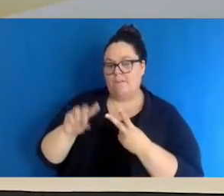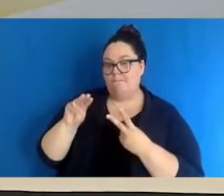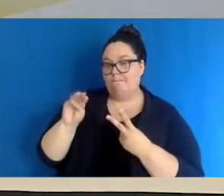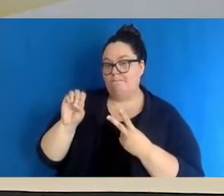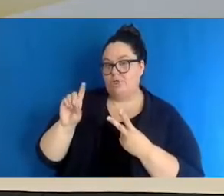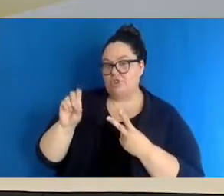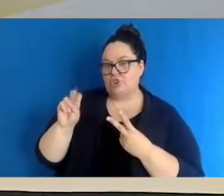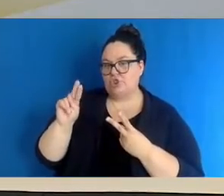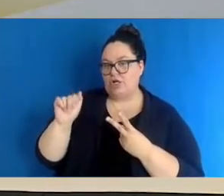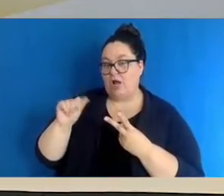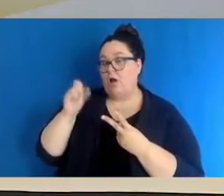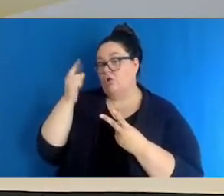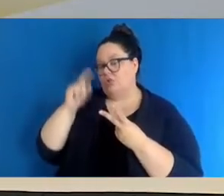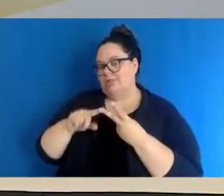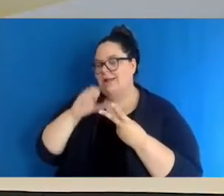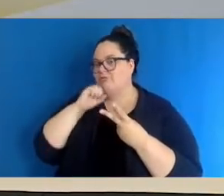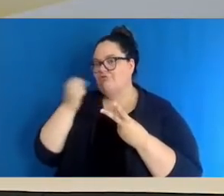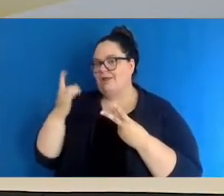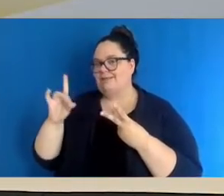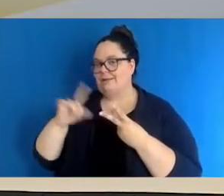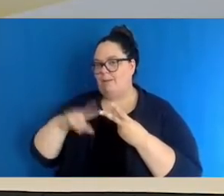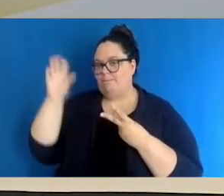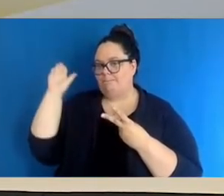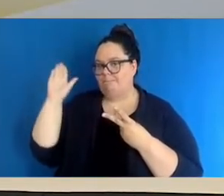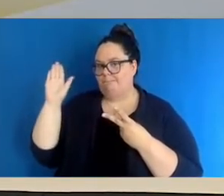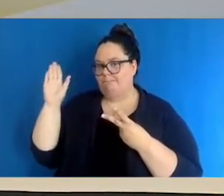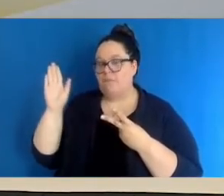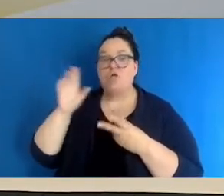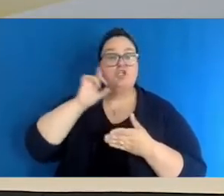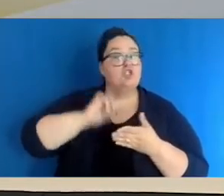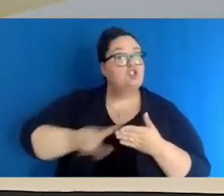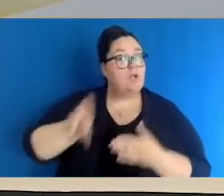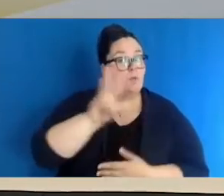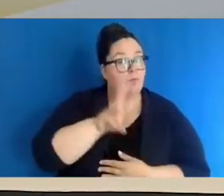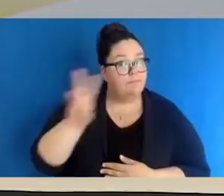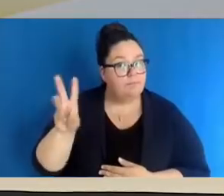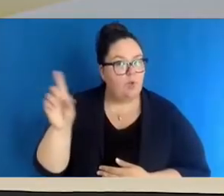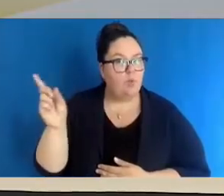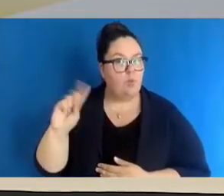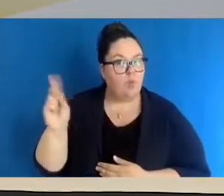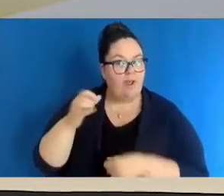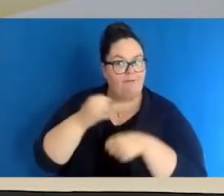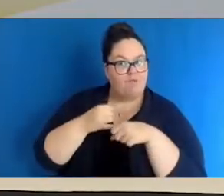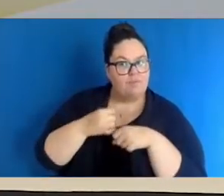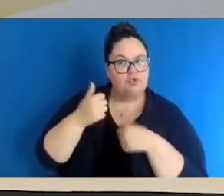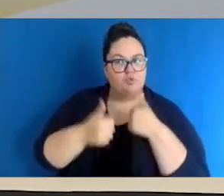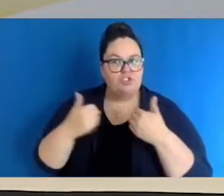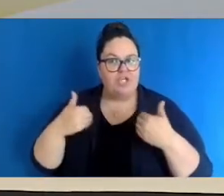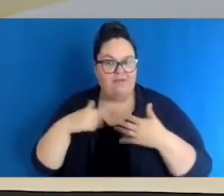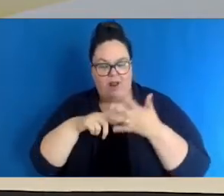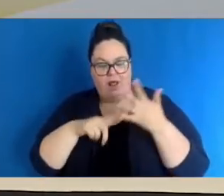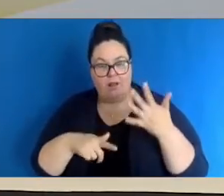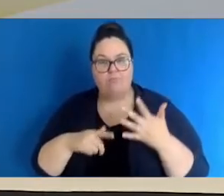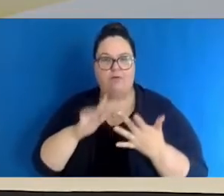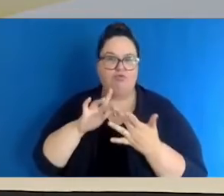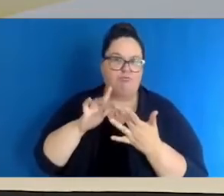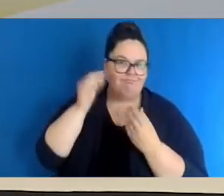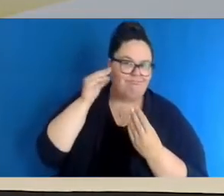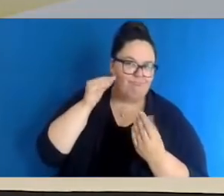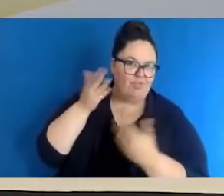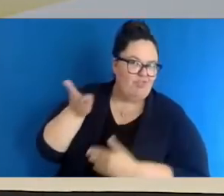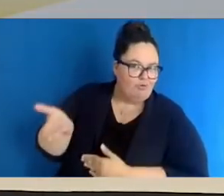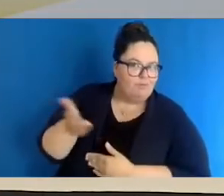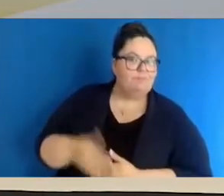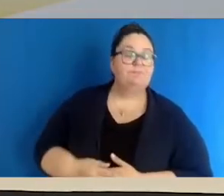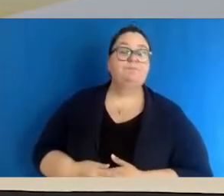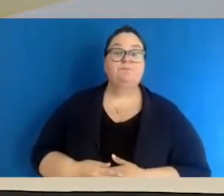individuals aged 18 and over. Please check the website for participating pharmacies and contact information. Even